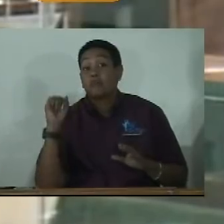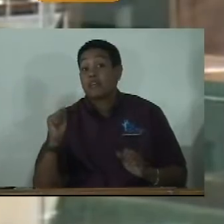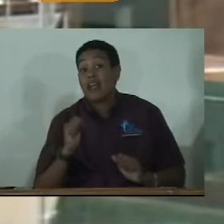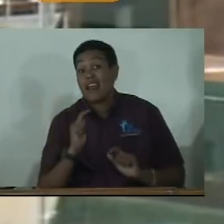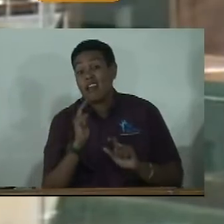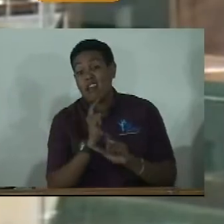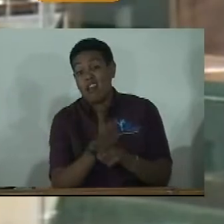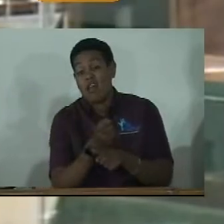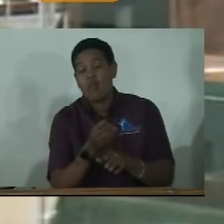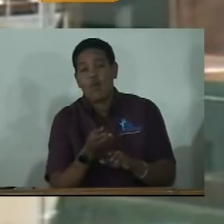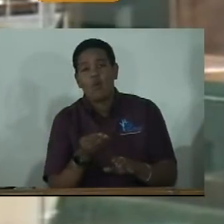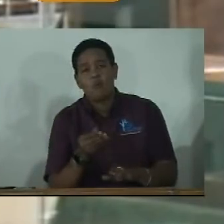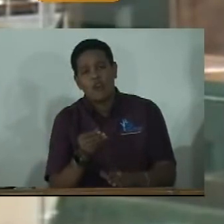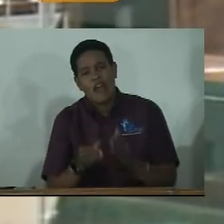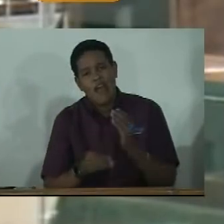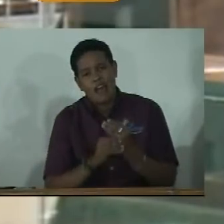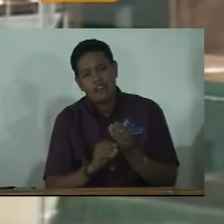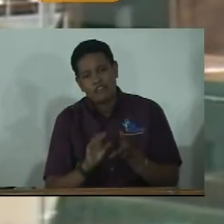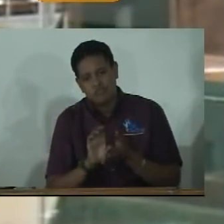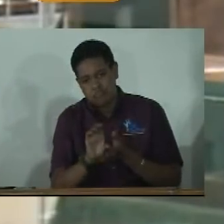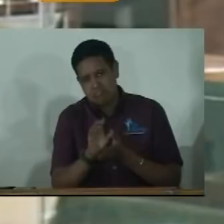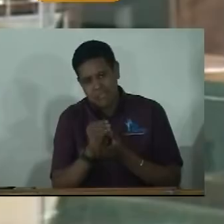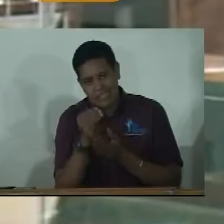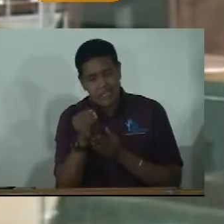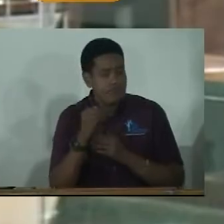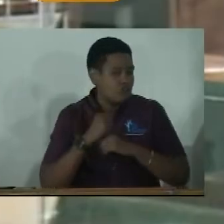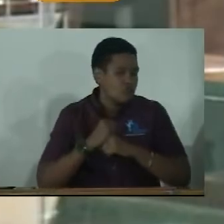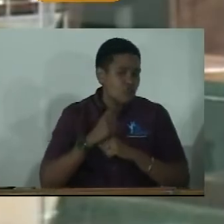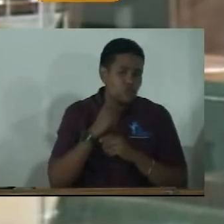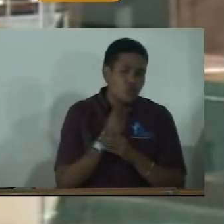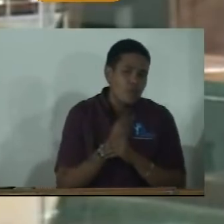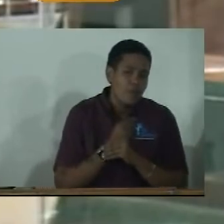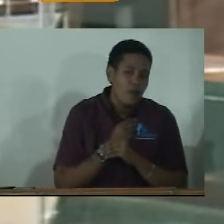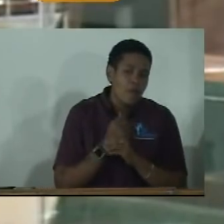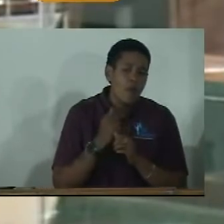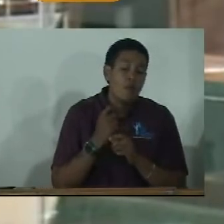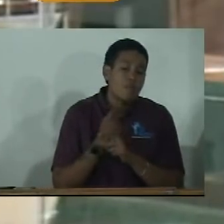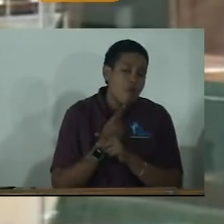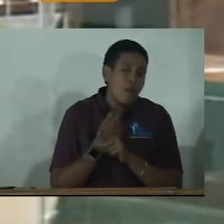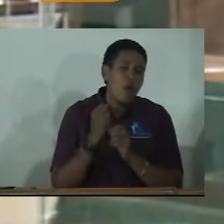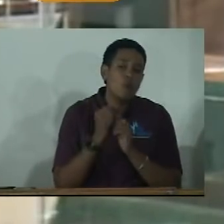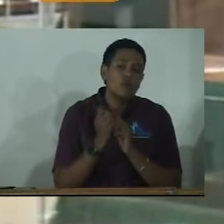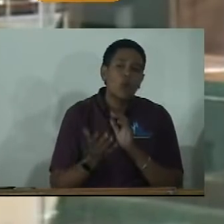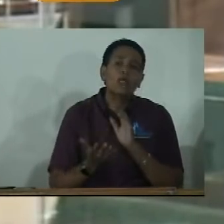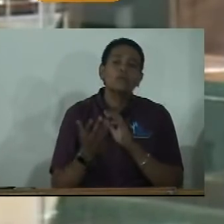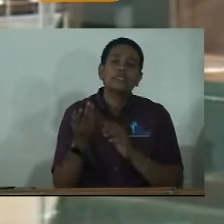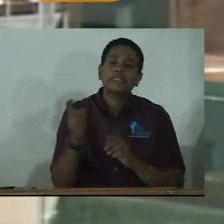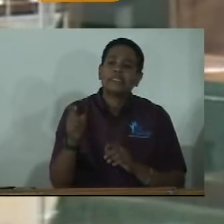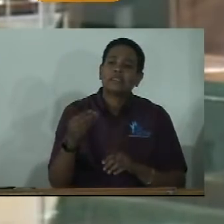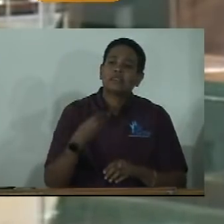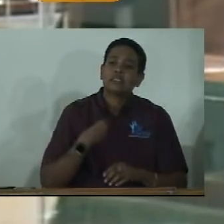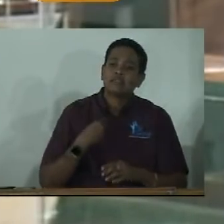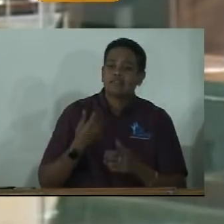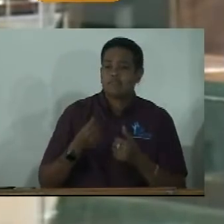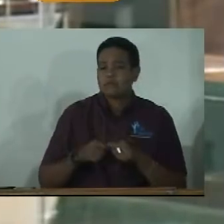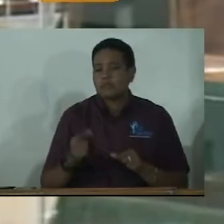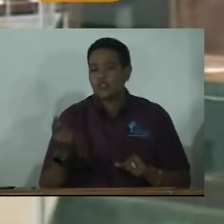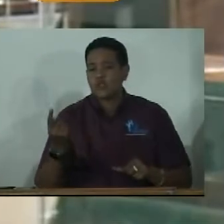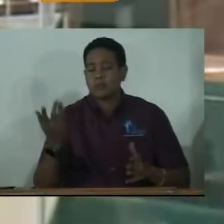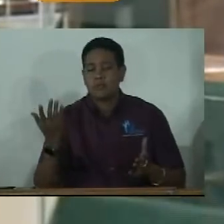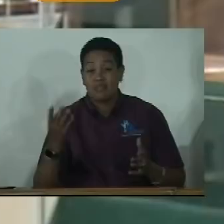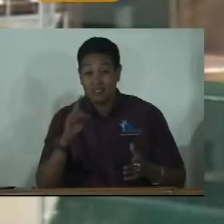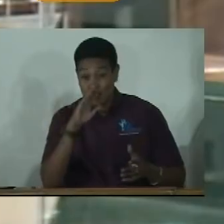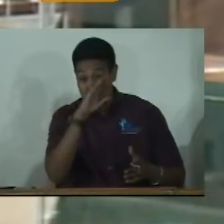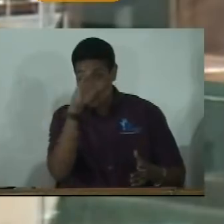money upon which such security that is considered proper or without taking security. In general, the corporation can do all such things